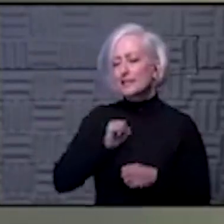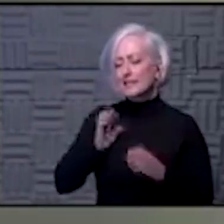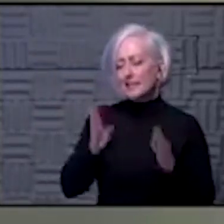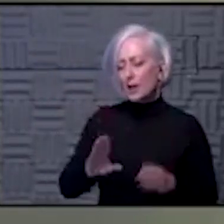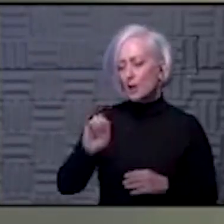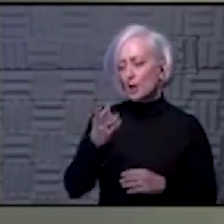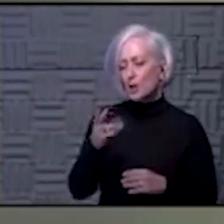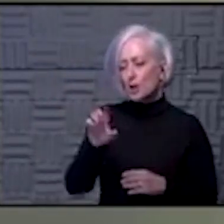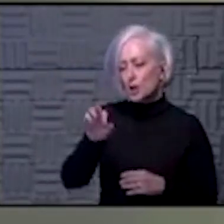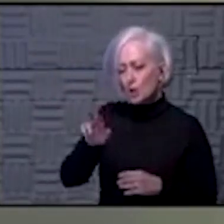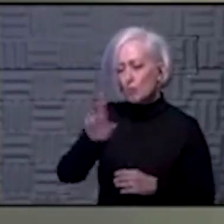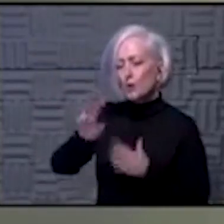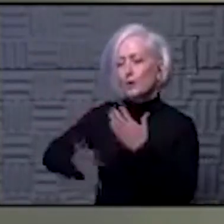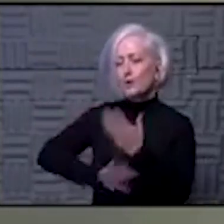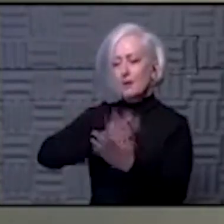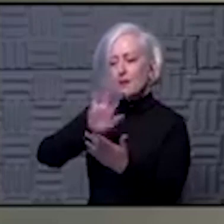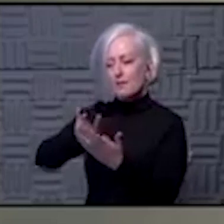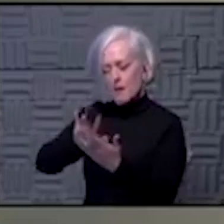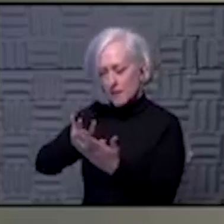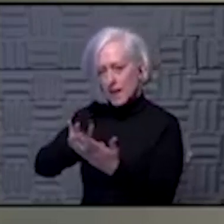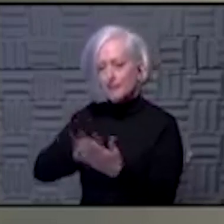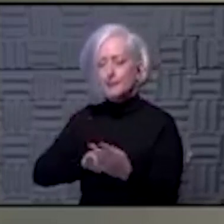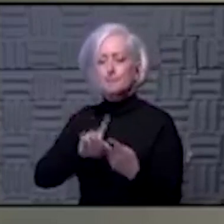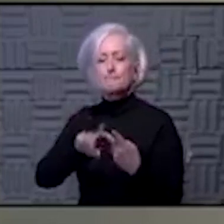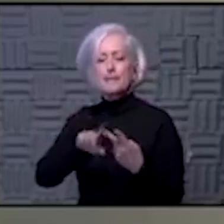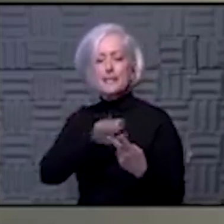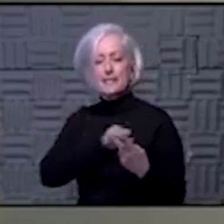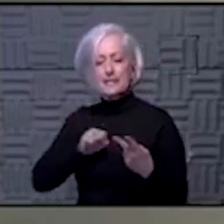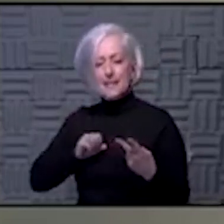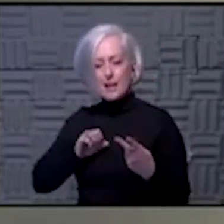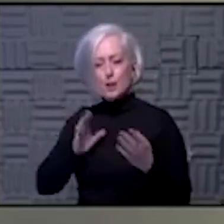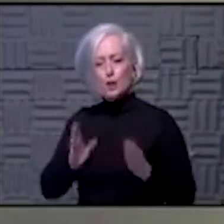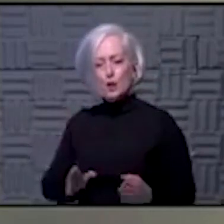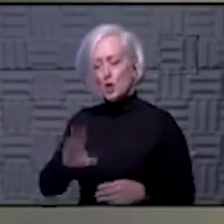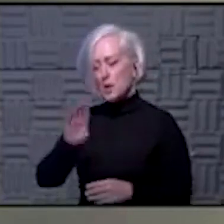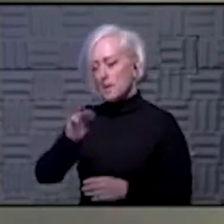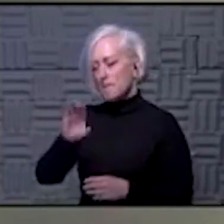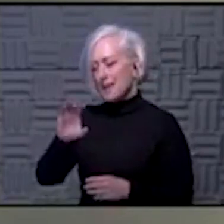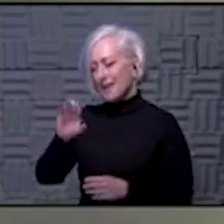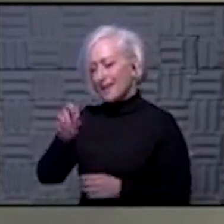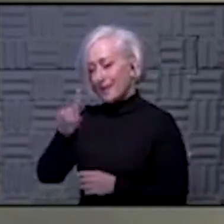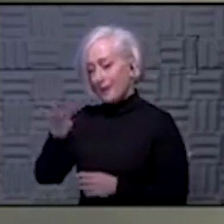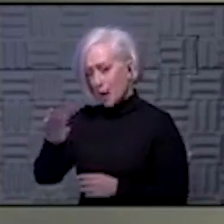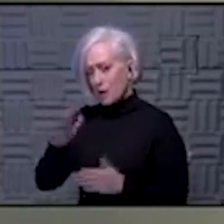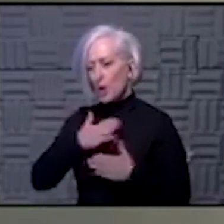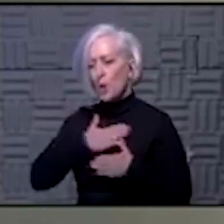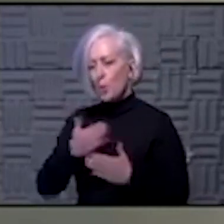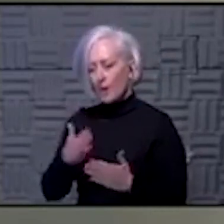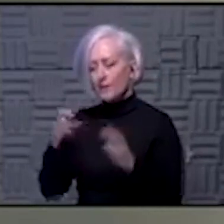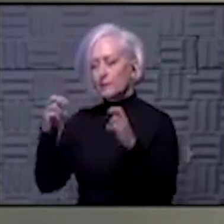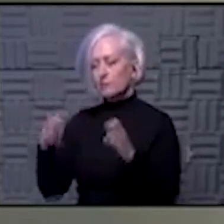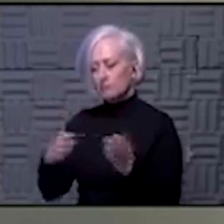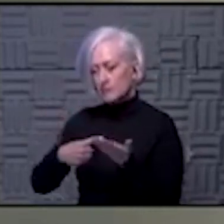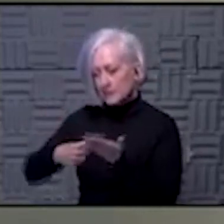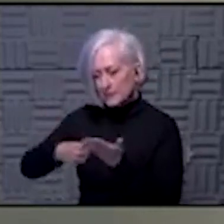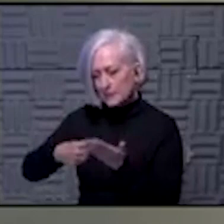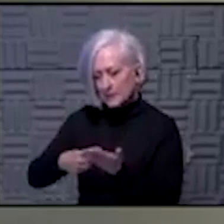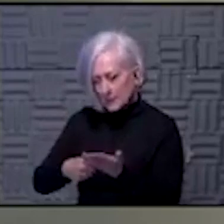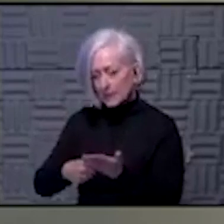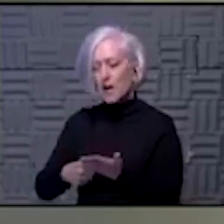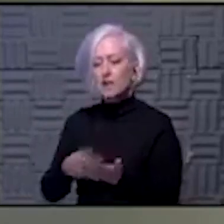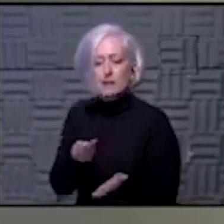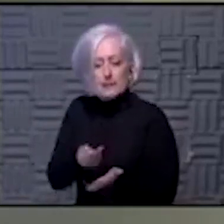had reached out and that Senator McConnell was willing to come together to discuss a package. I think they were still far off on the numbers. I